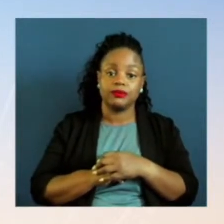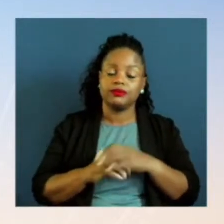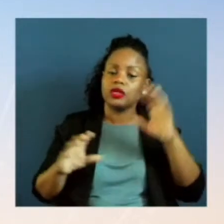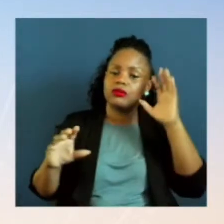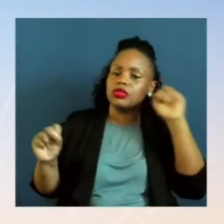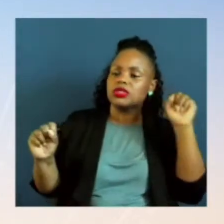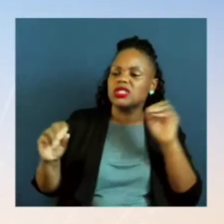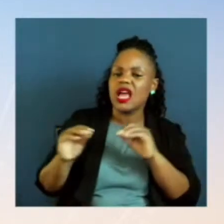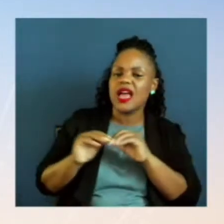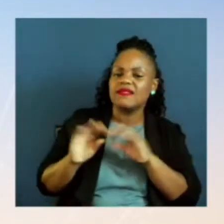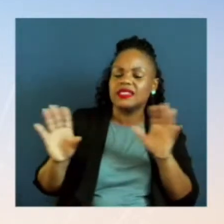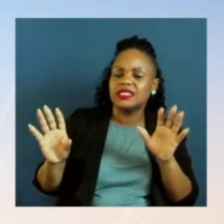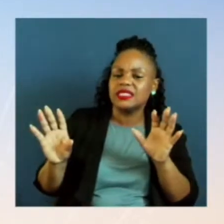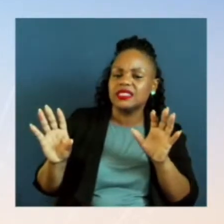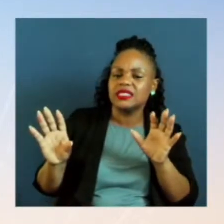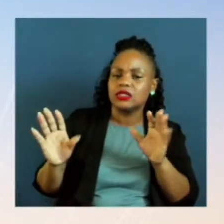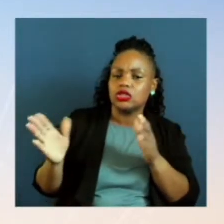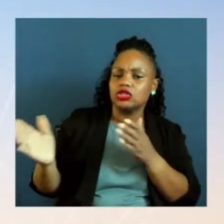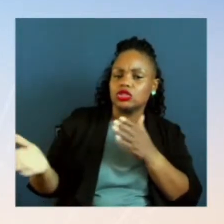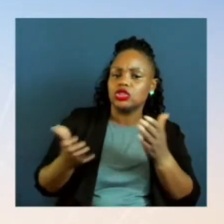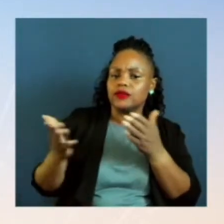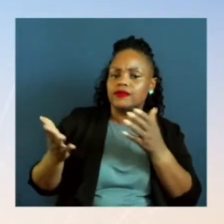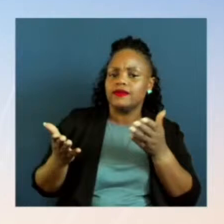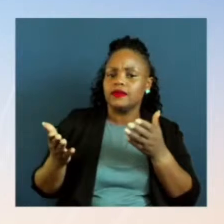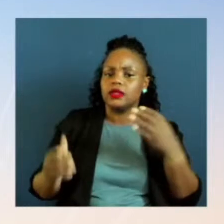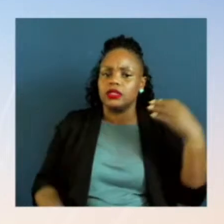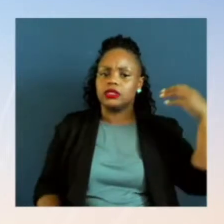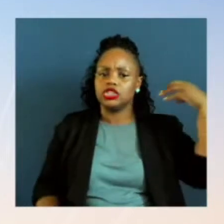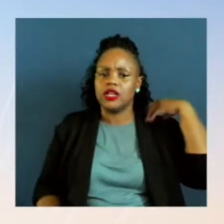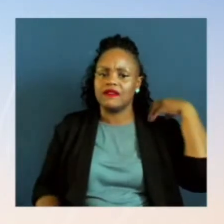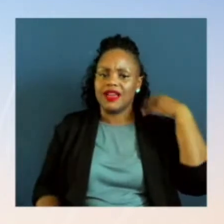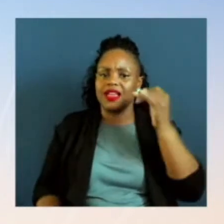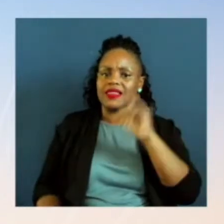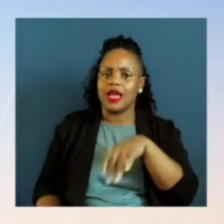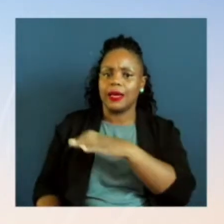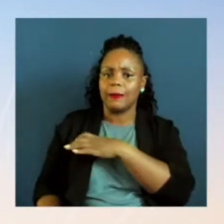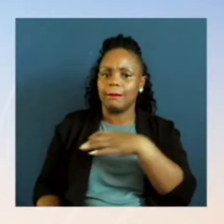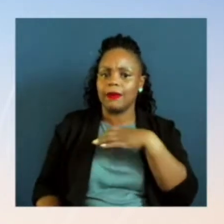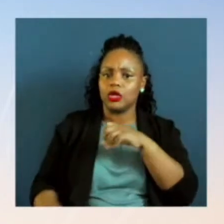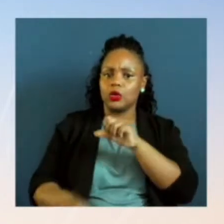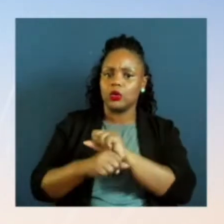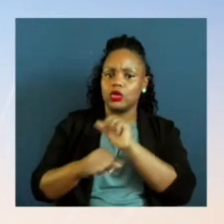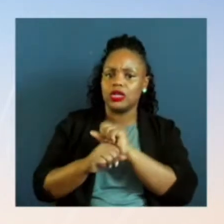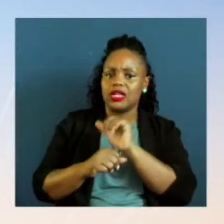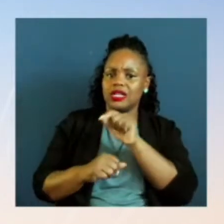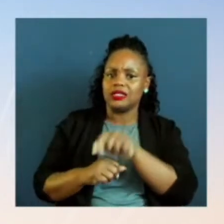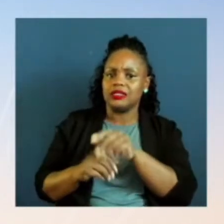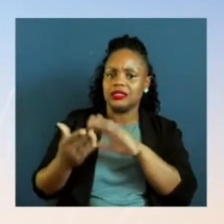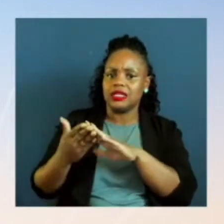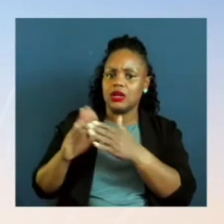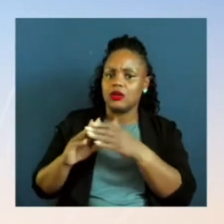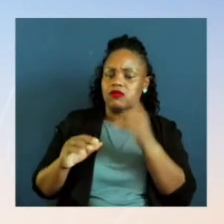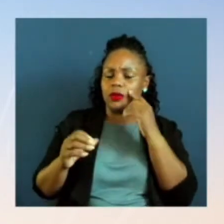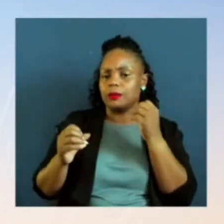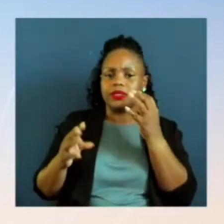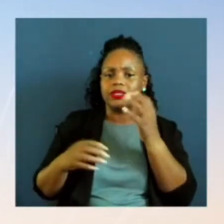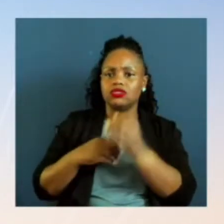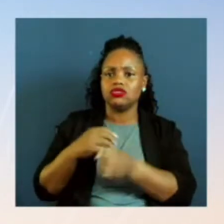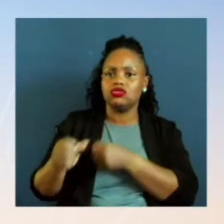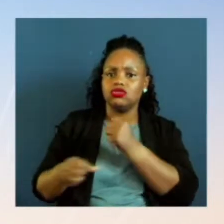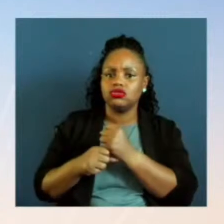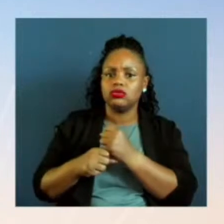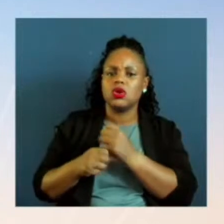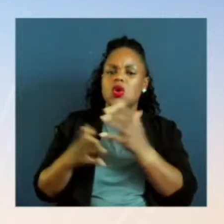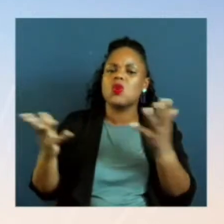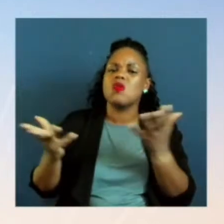time as chairman of the Judiciary Committee. He's been in this town longer than most anyone. What is he looking for from a commission to offer him that he